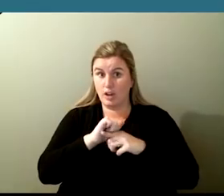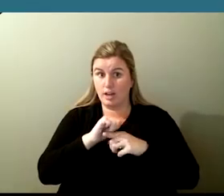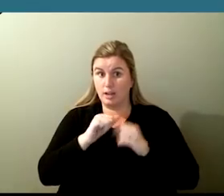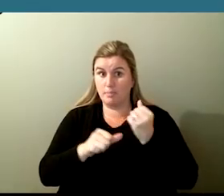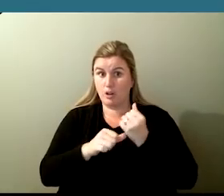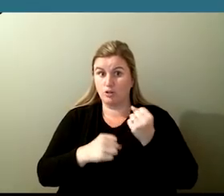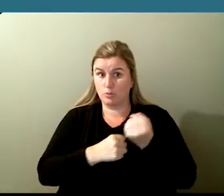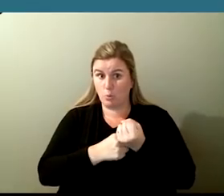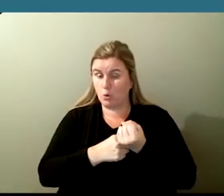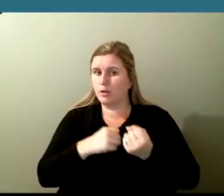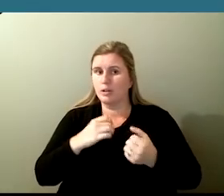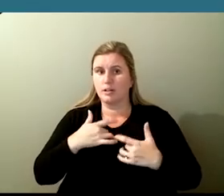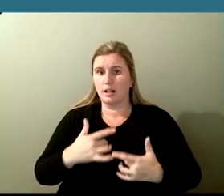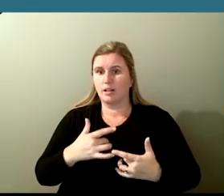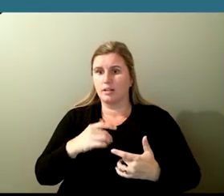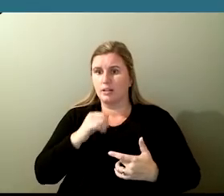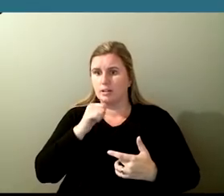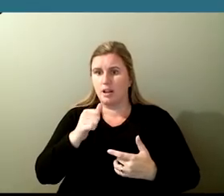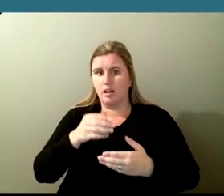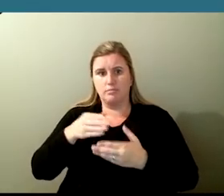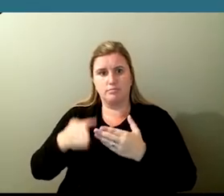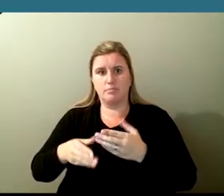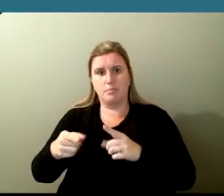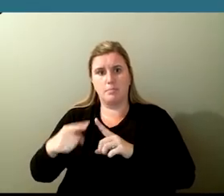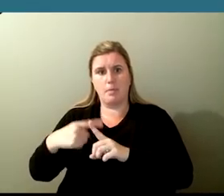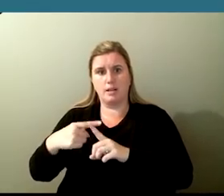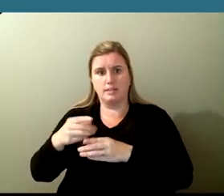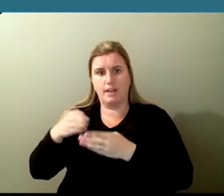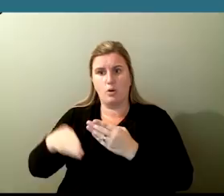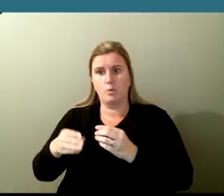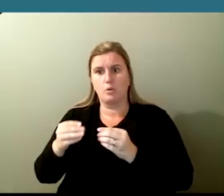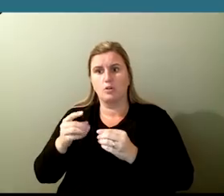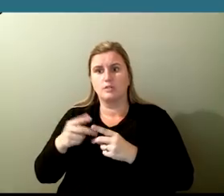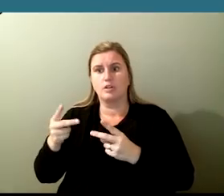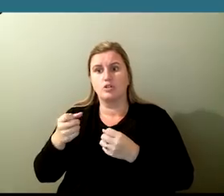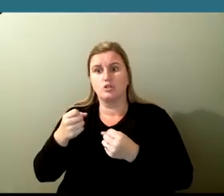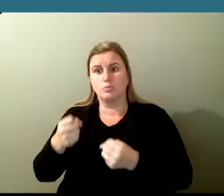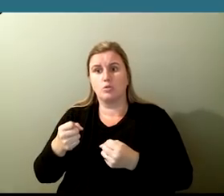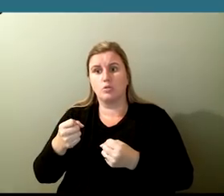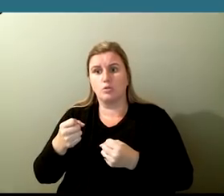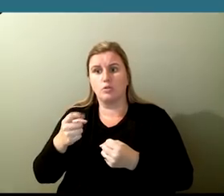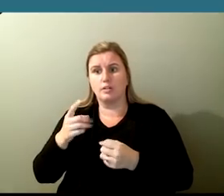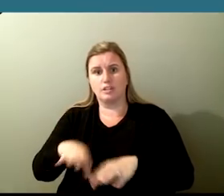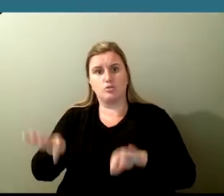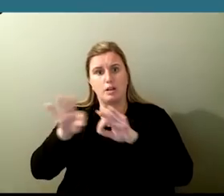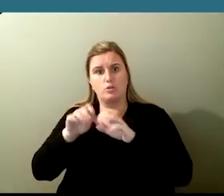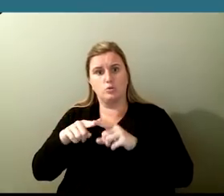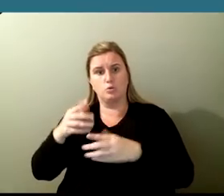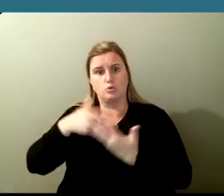is likely to not yield positive outcomes for students. Actually, their support may actually be detrimental to the